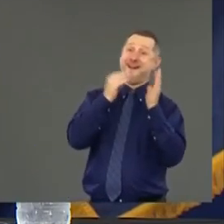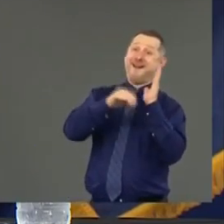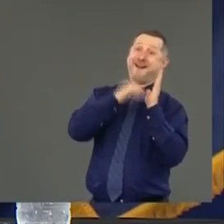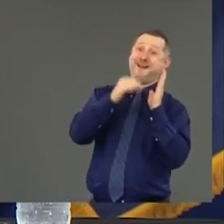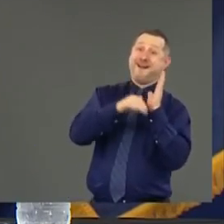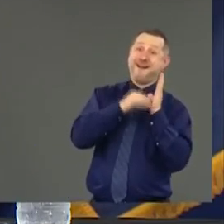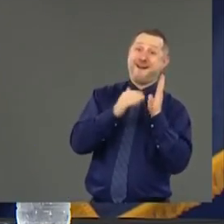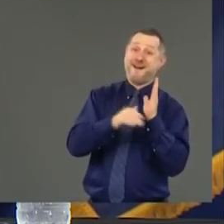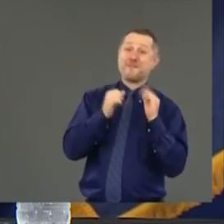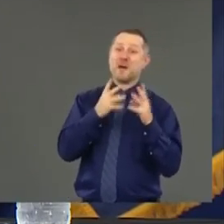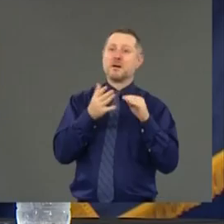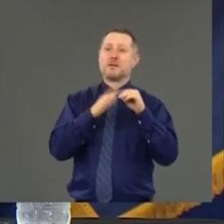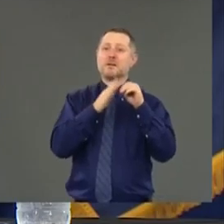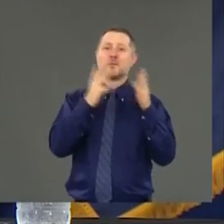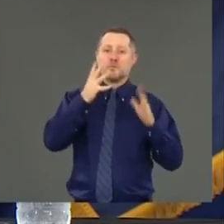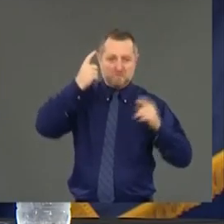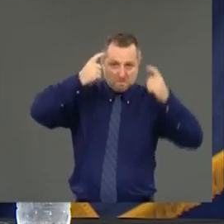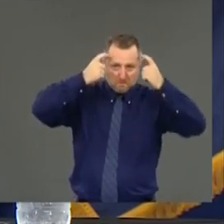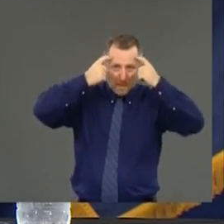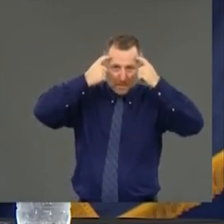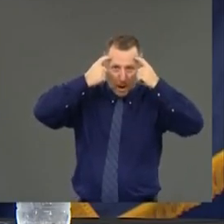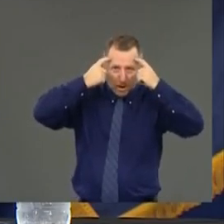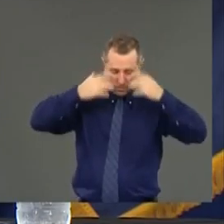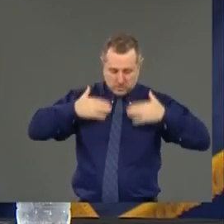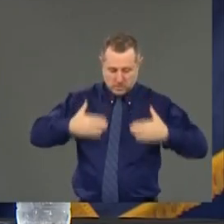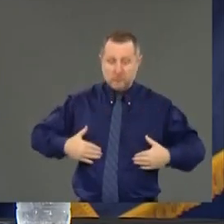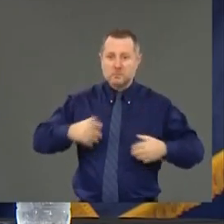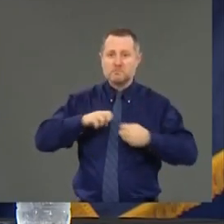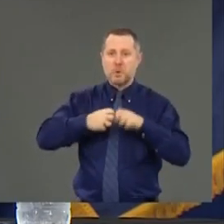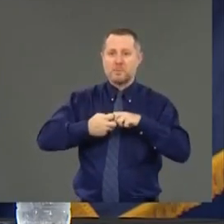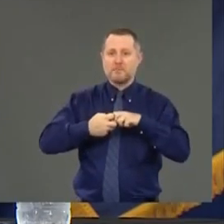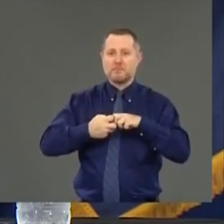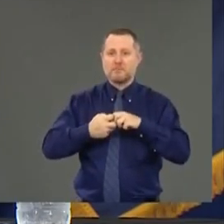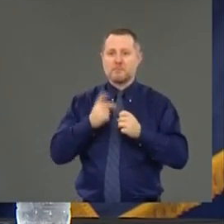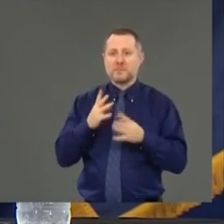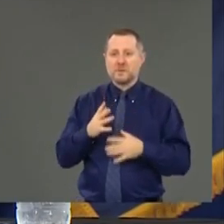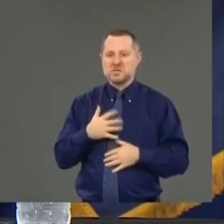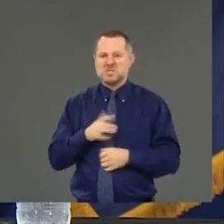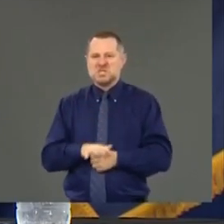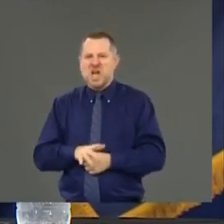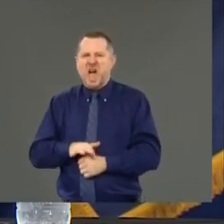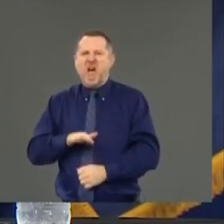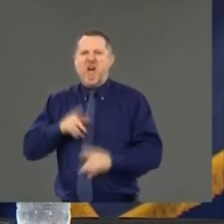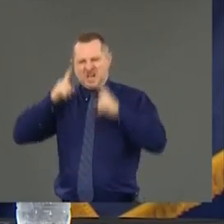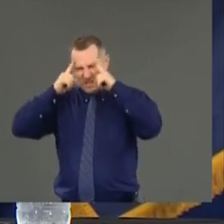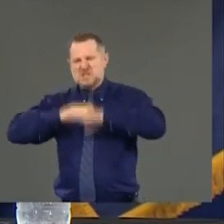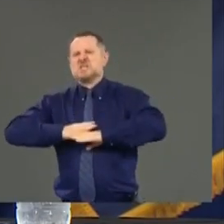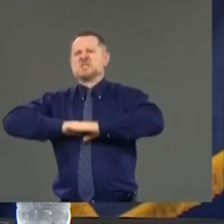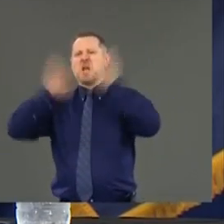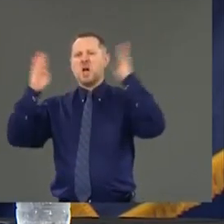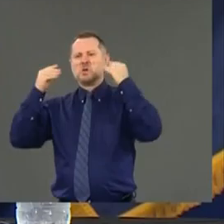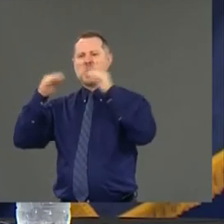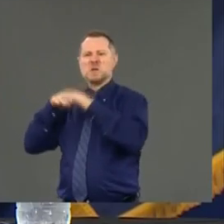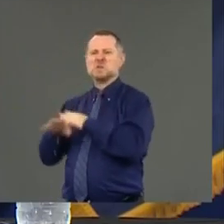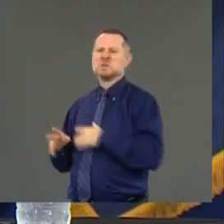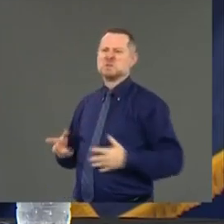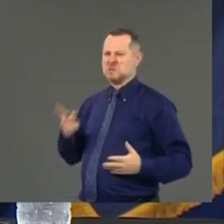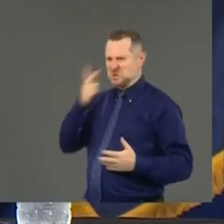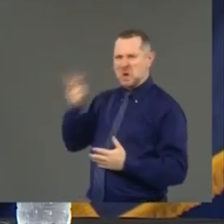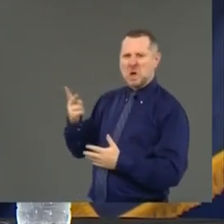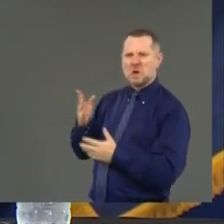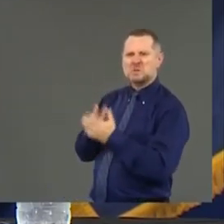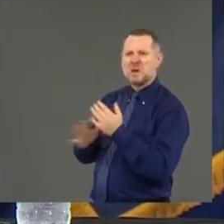illness ramifications of all of this. When you see people lose their temper inside the stores, it's just because everyone's on their last